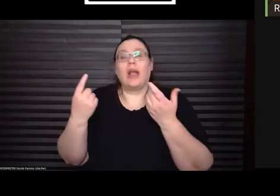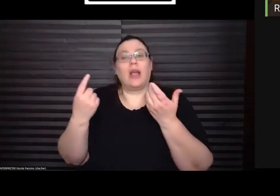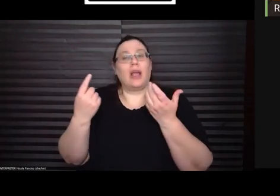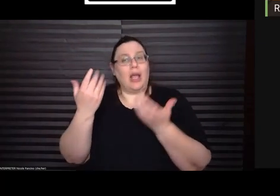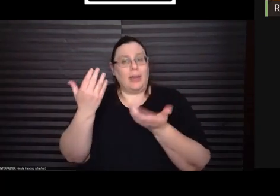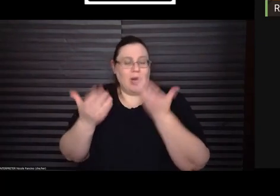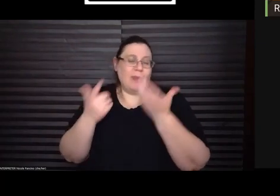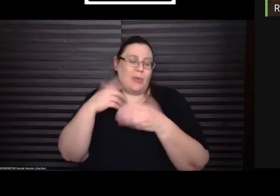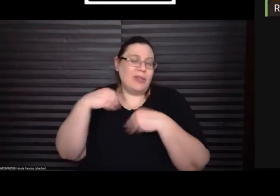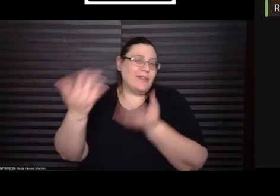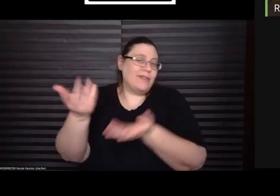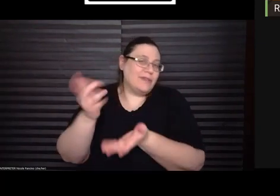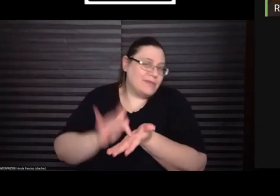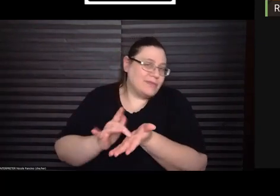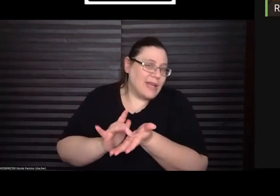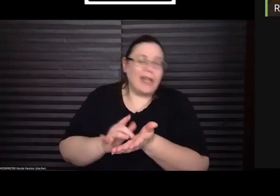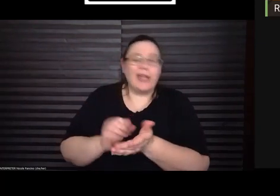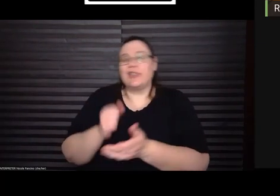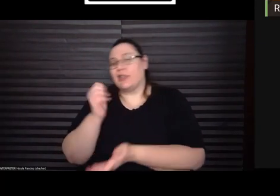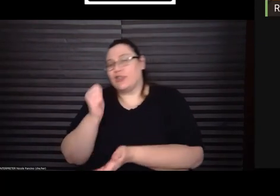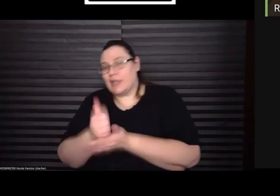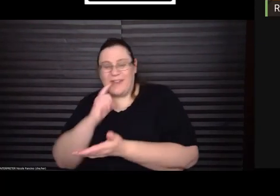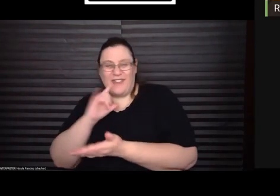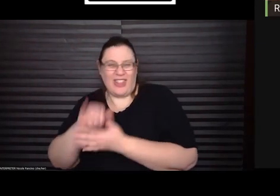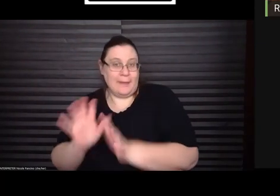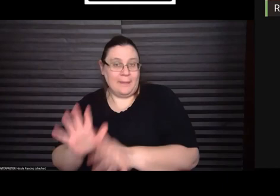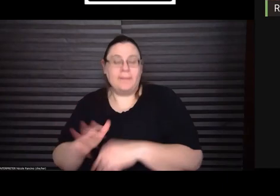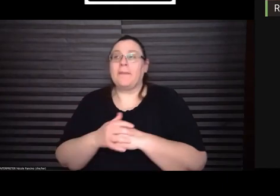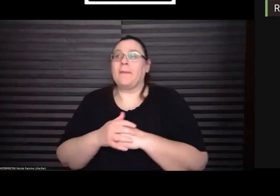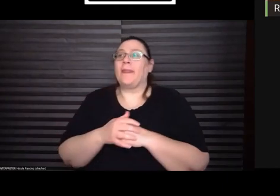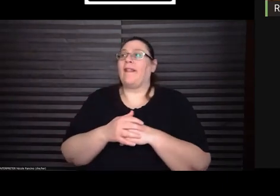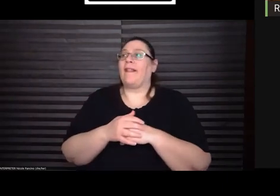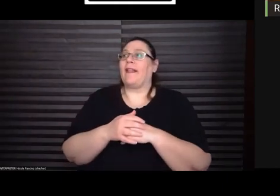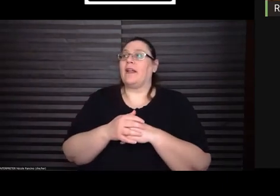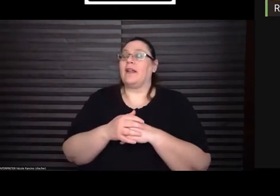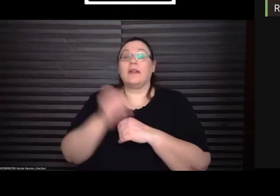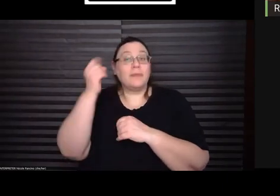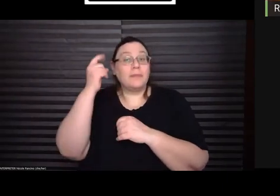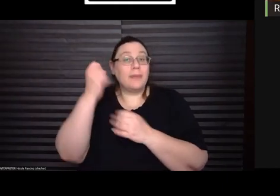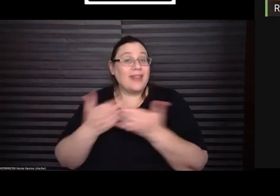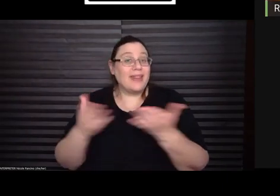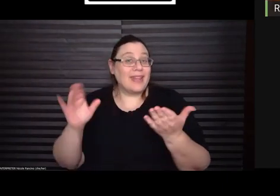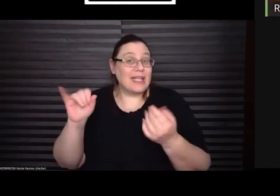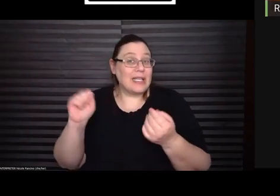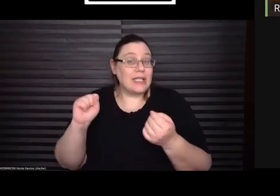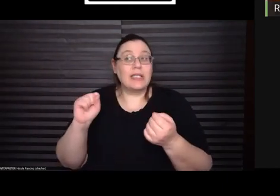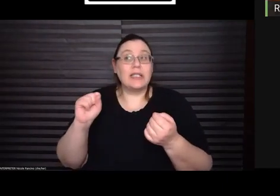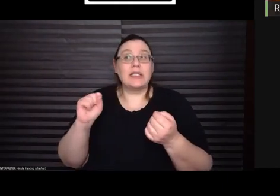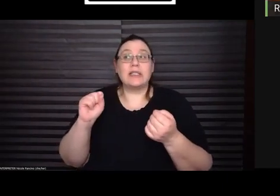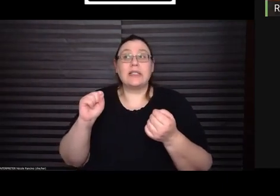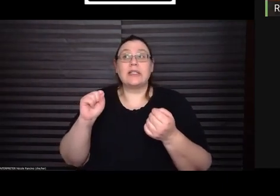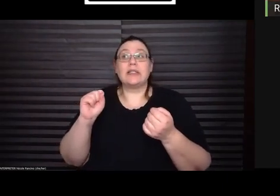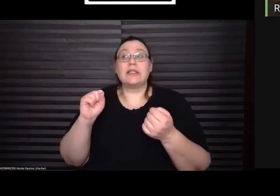chances are you'll also be treated and medicated for that. But the thing is that